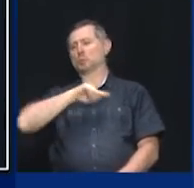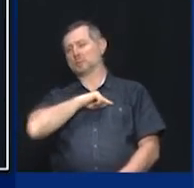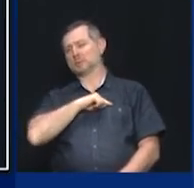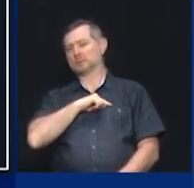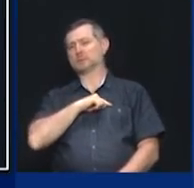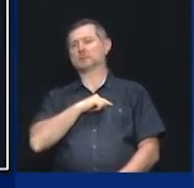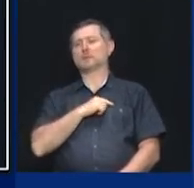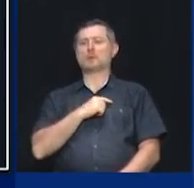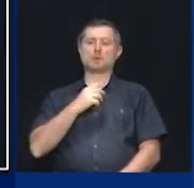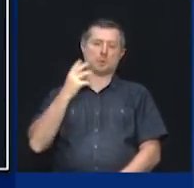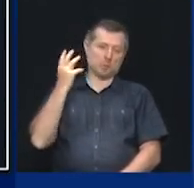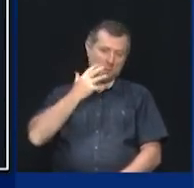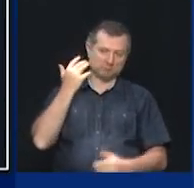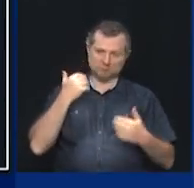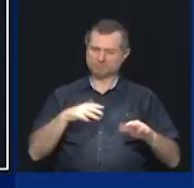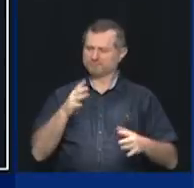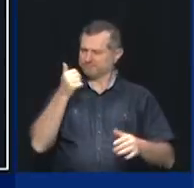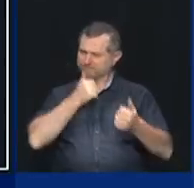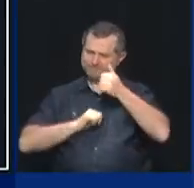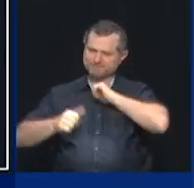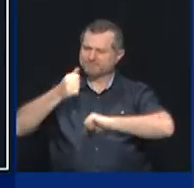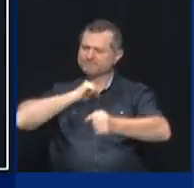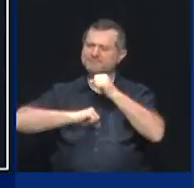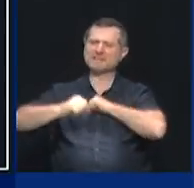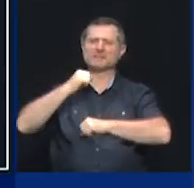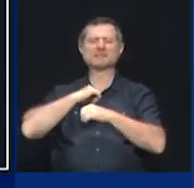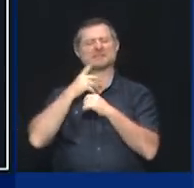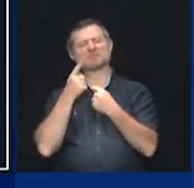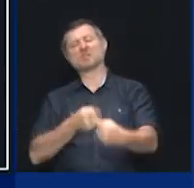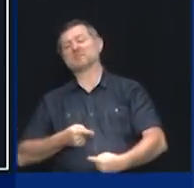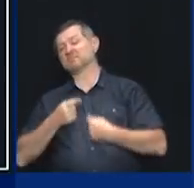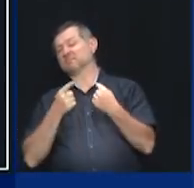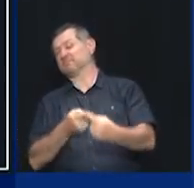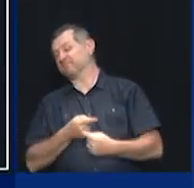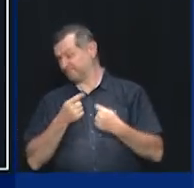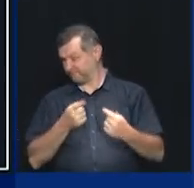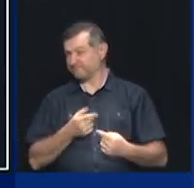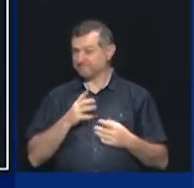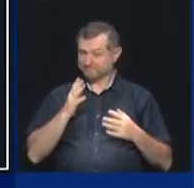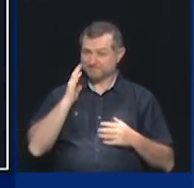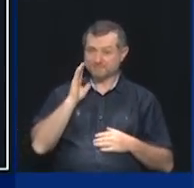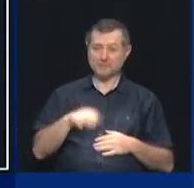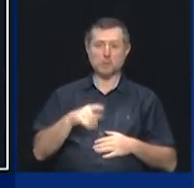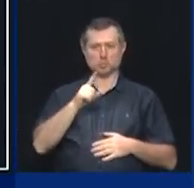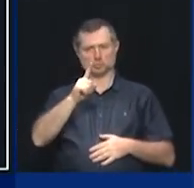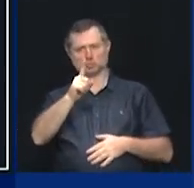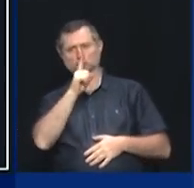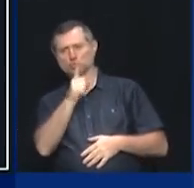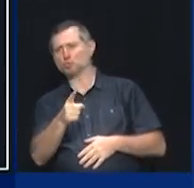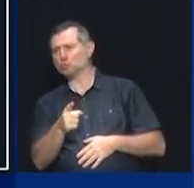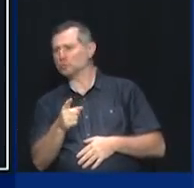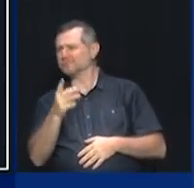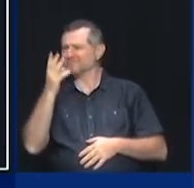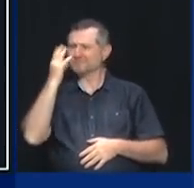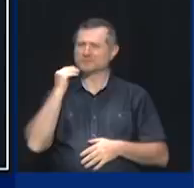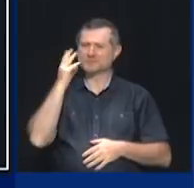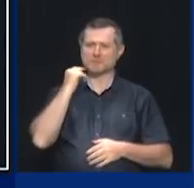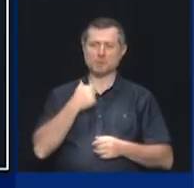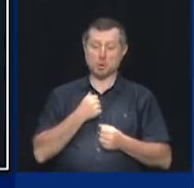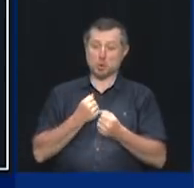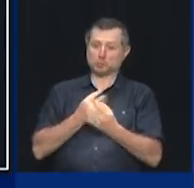on us. COVID took years off my life, I'm sure. But